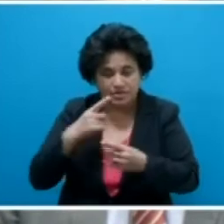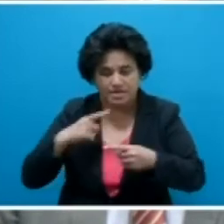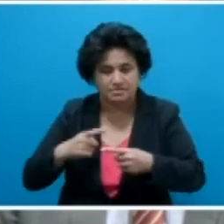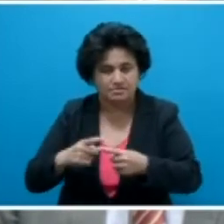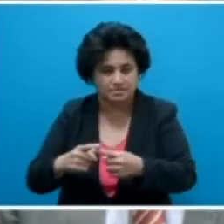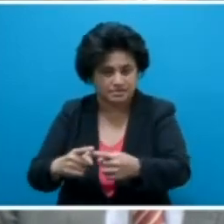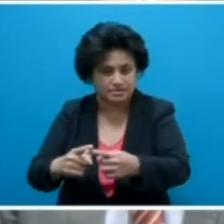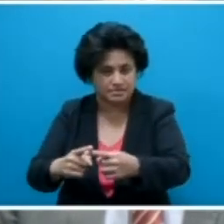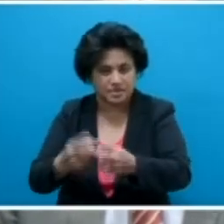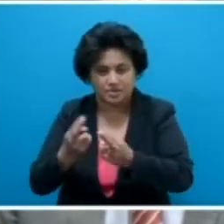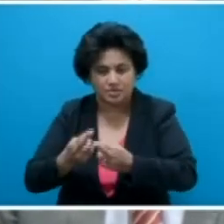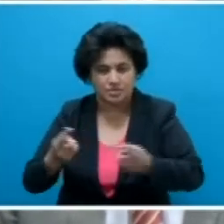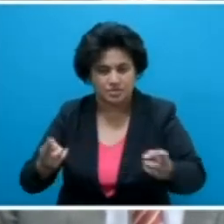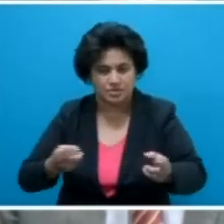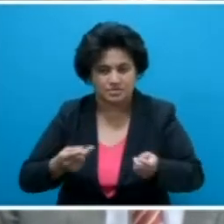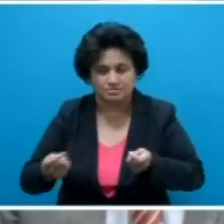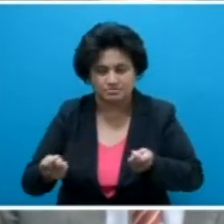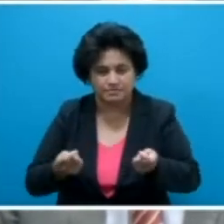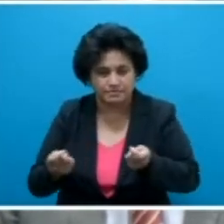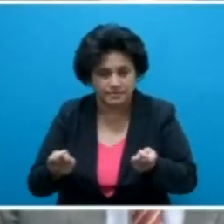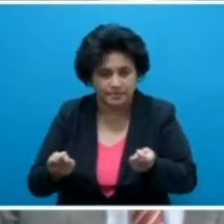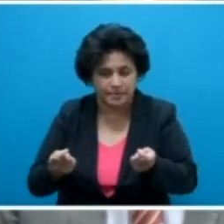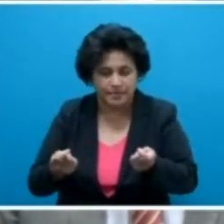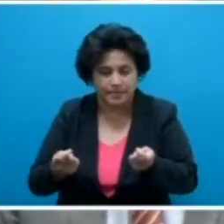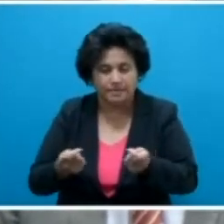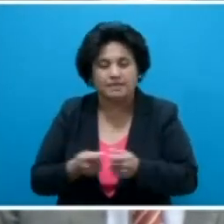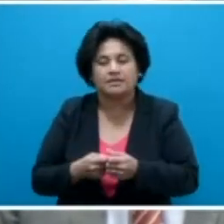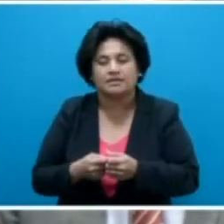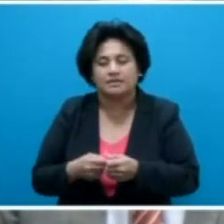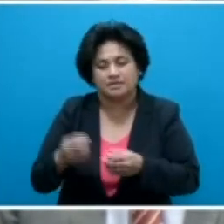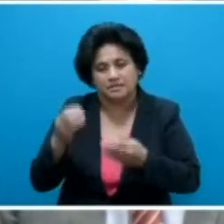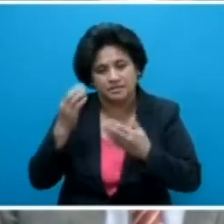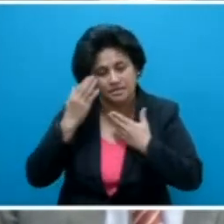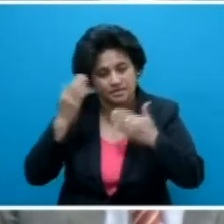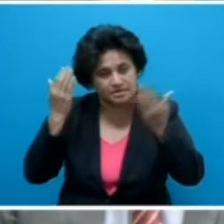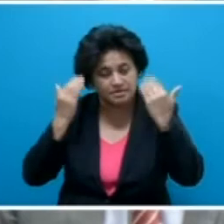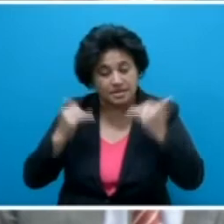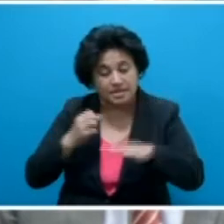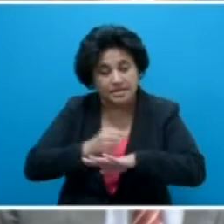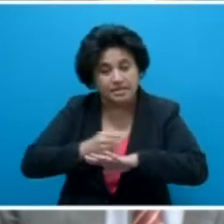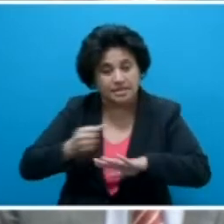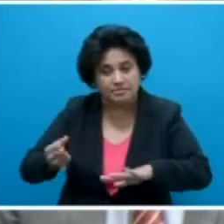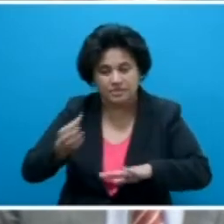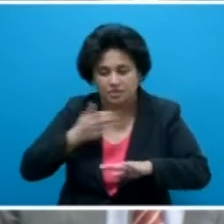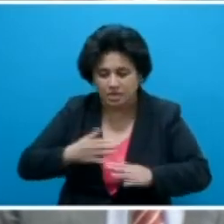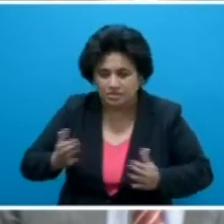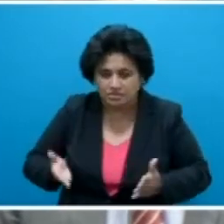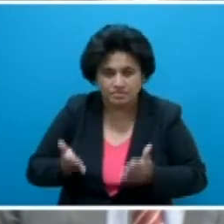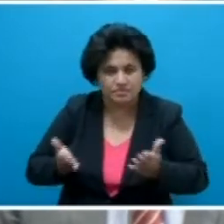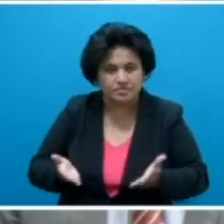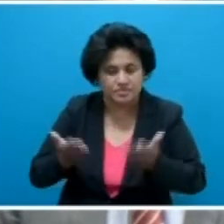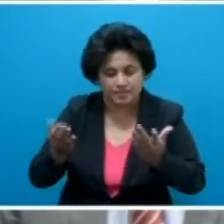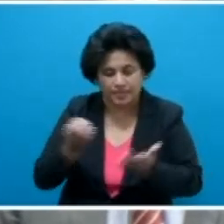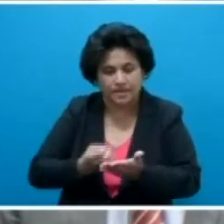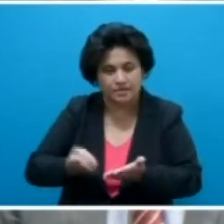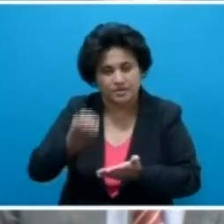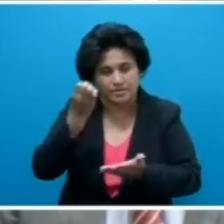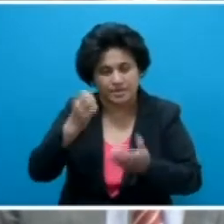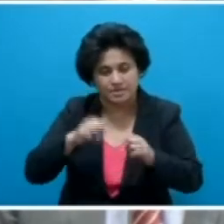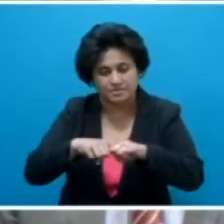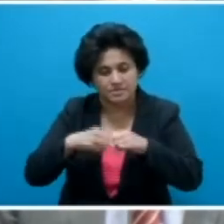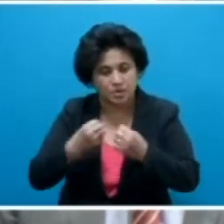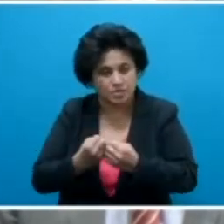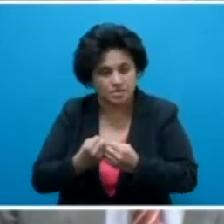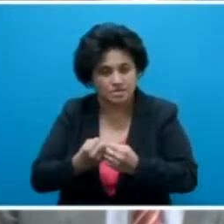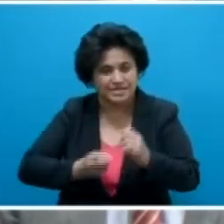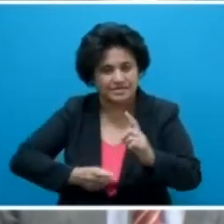management. Honorable Speaker Say, the government will continue to encourage economic and social development for all